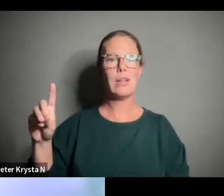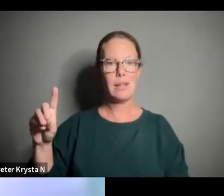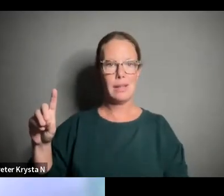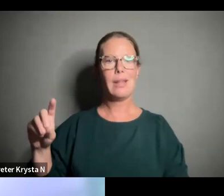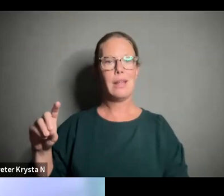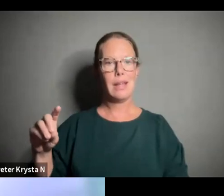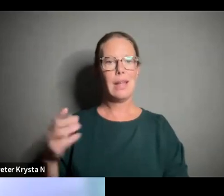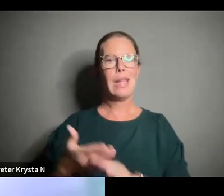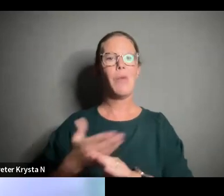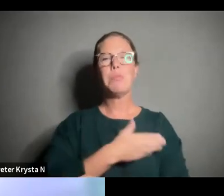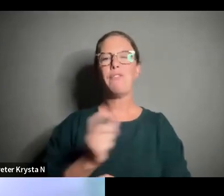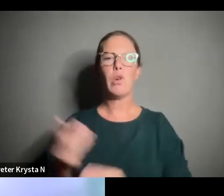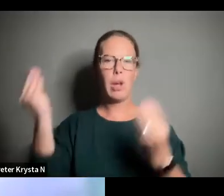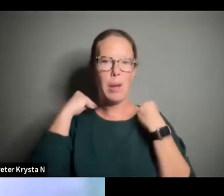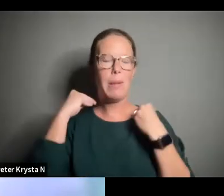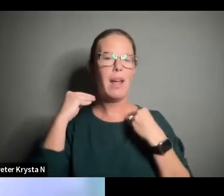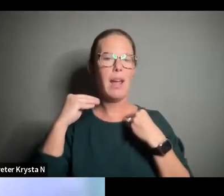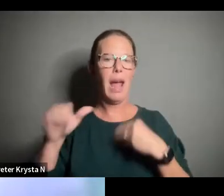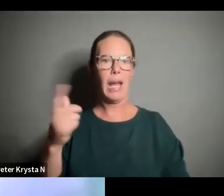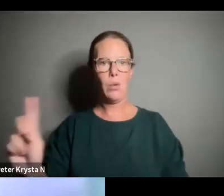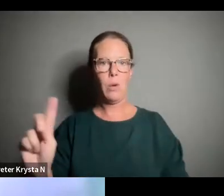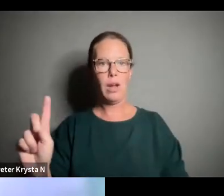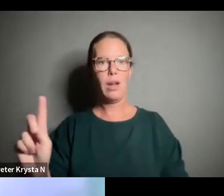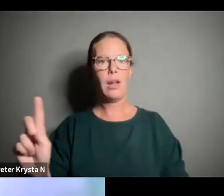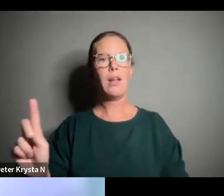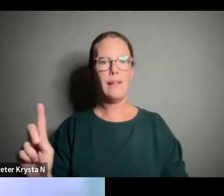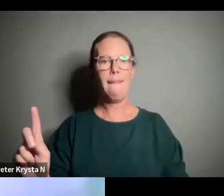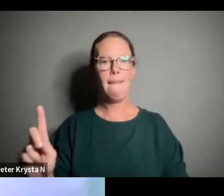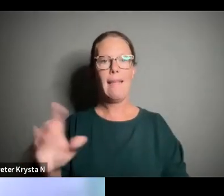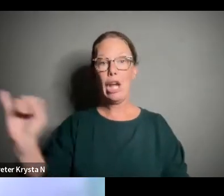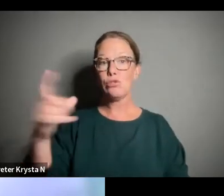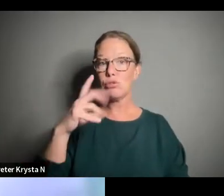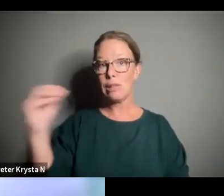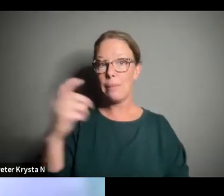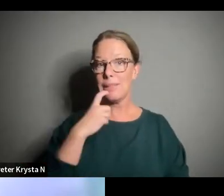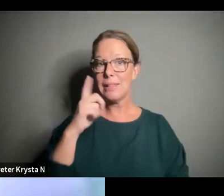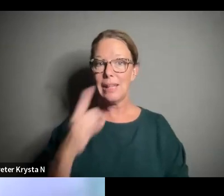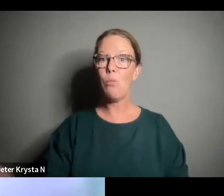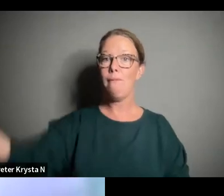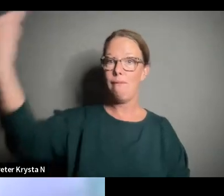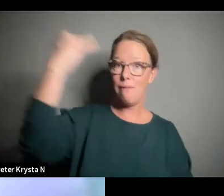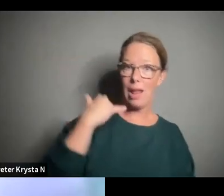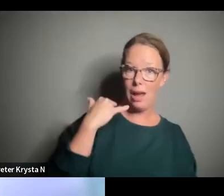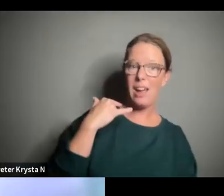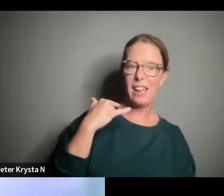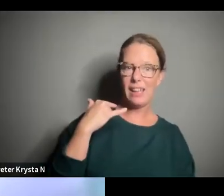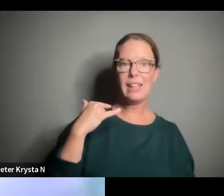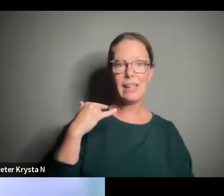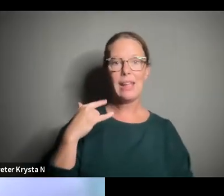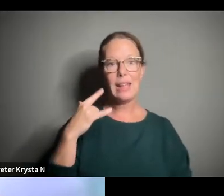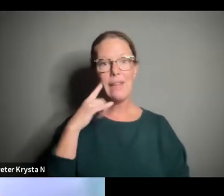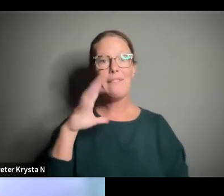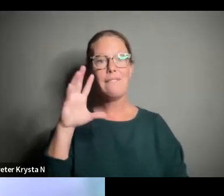get implanted everywhere. And the insurance company called me up and said they'll fly them to me and implant them. A flight of a patient on a ventilator, as you know, can cost like